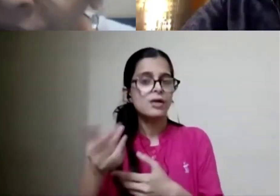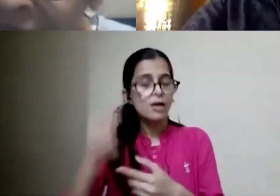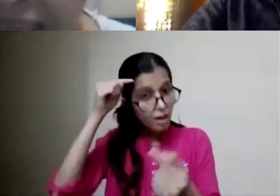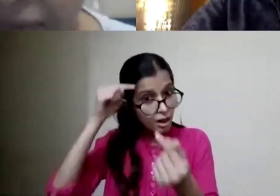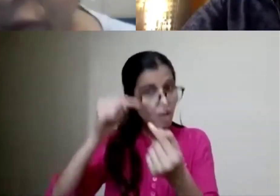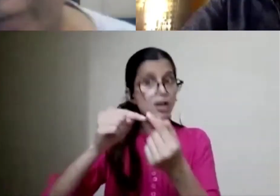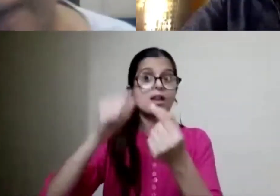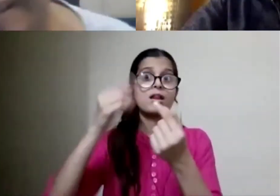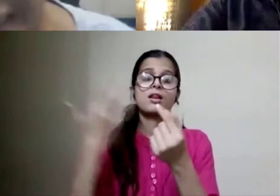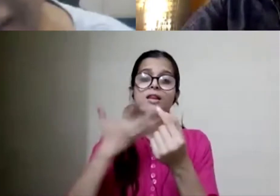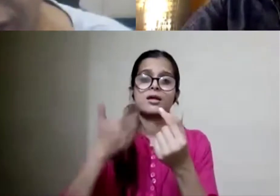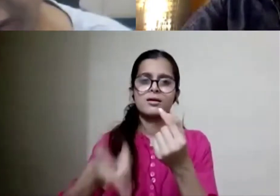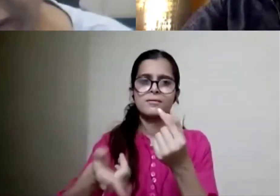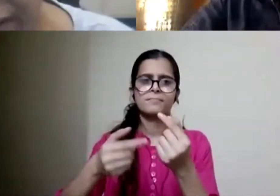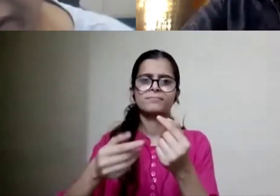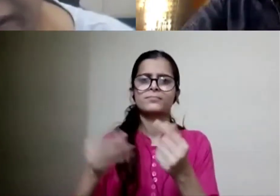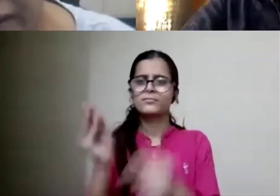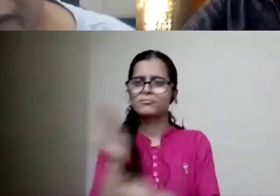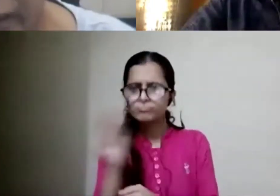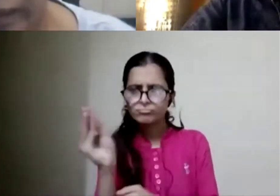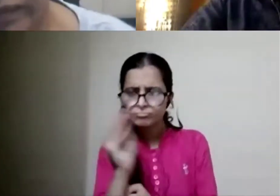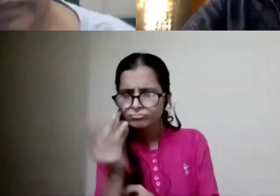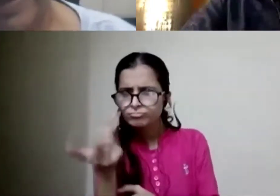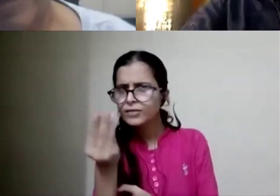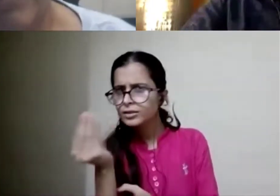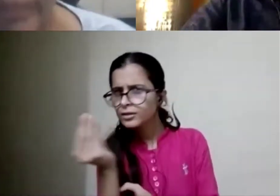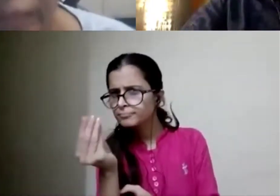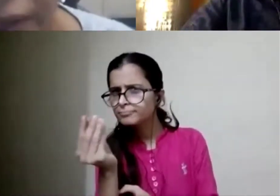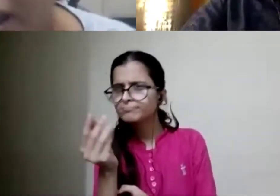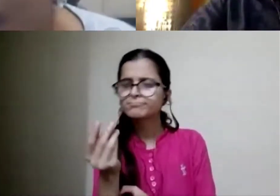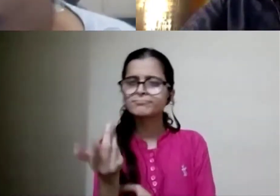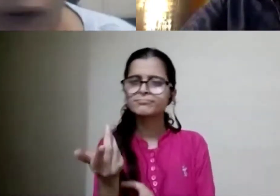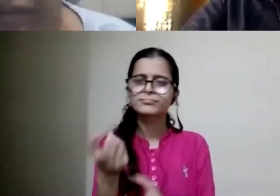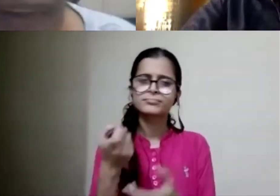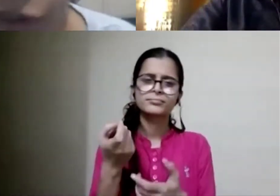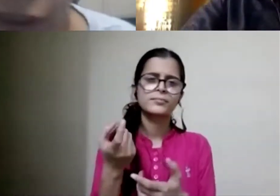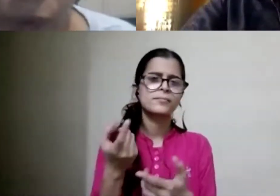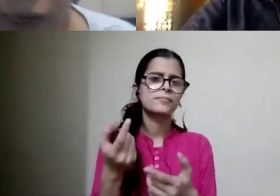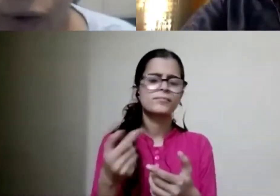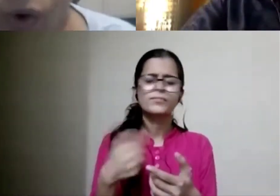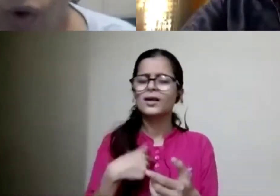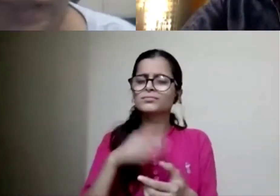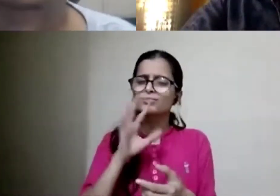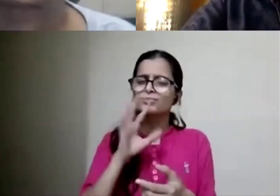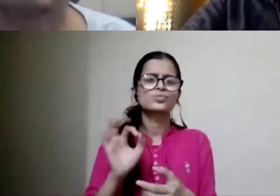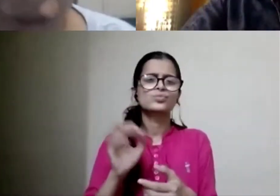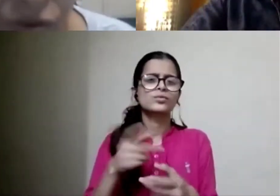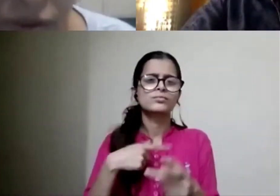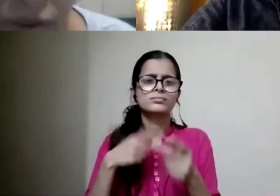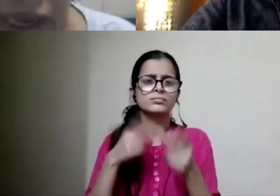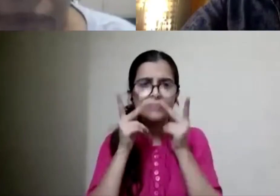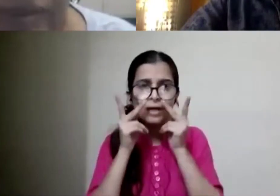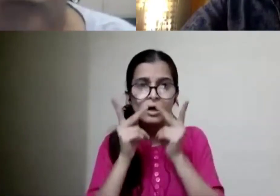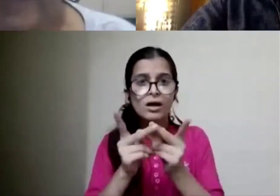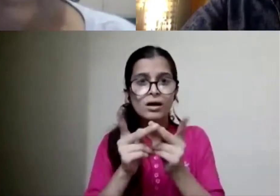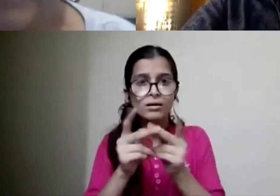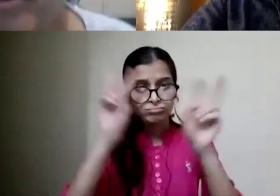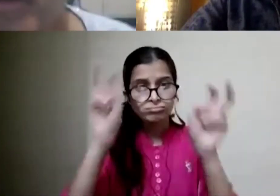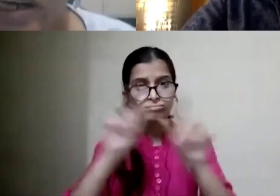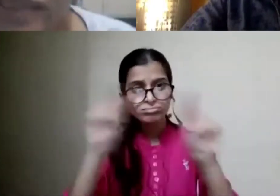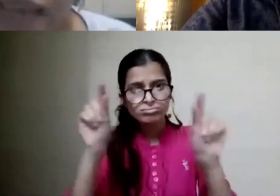develop the reasoning which might kind of at least find some, I'm not even actually looking at courts. I'm saying